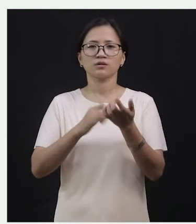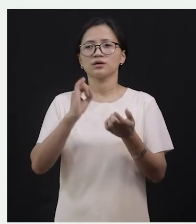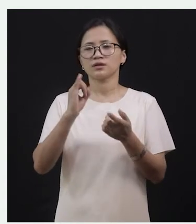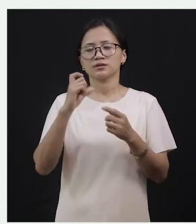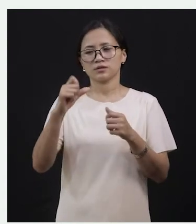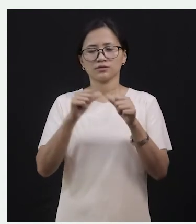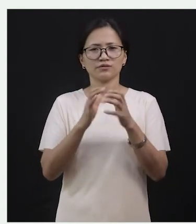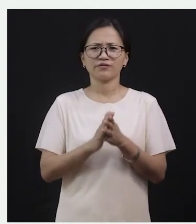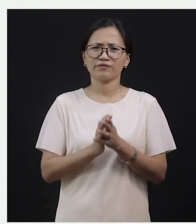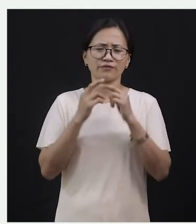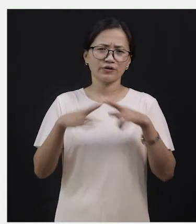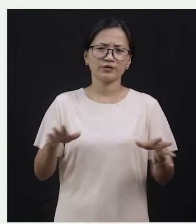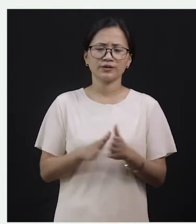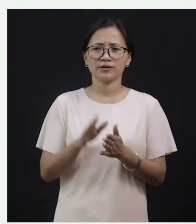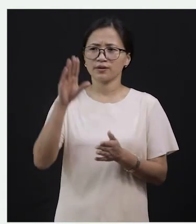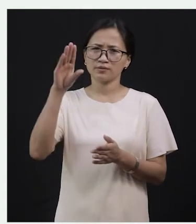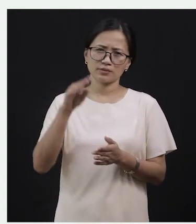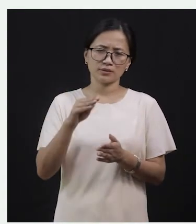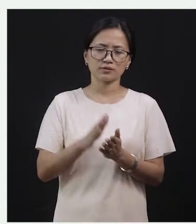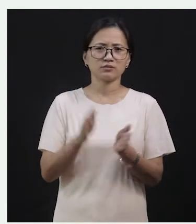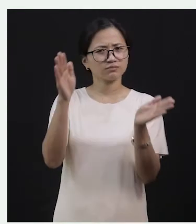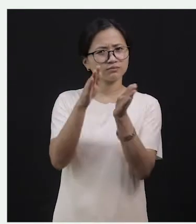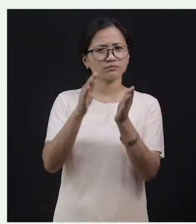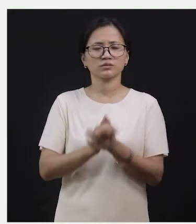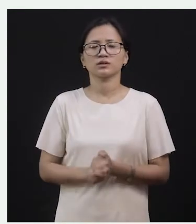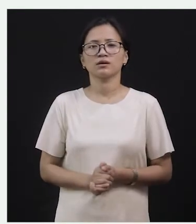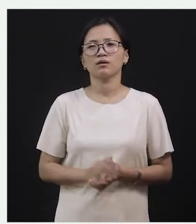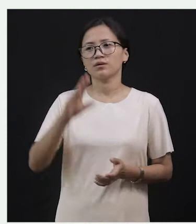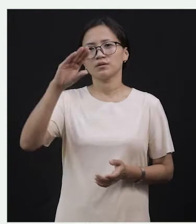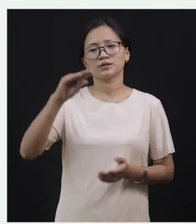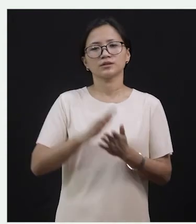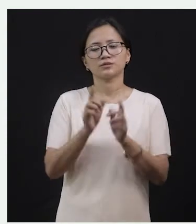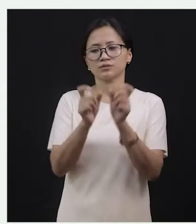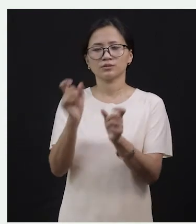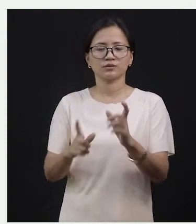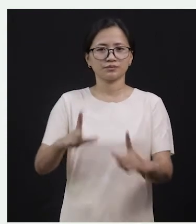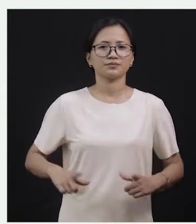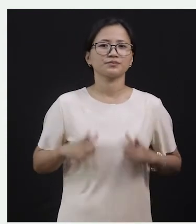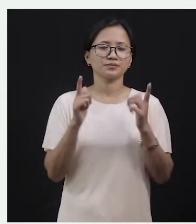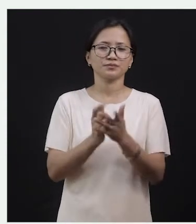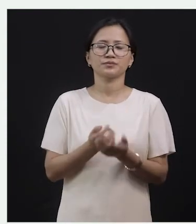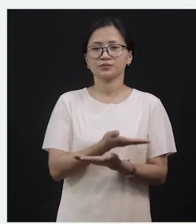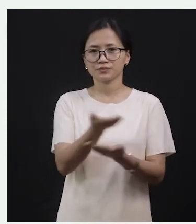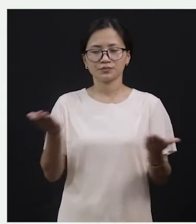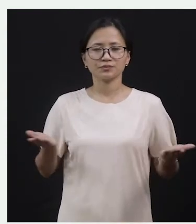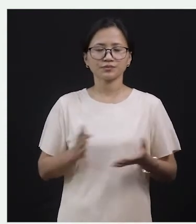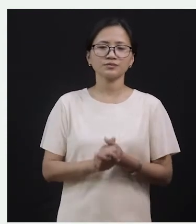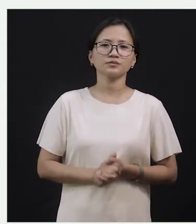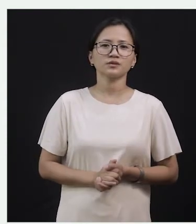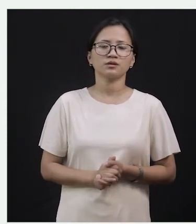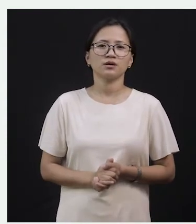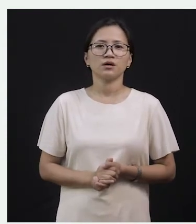less people lives there, okay? So North Pole, South Pole, they are very far from the sun, also